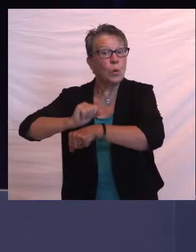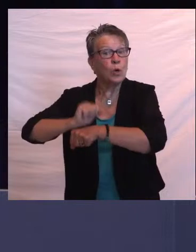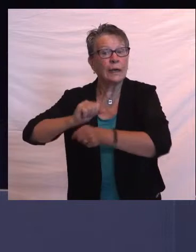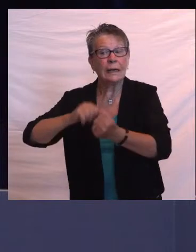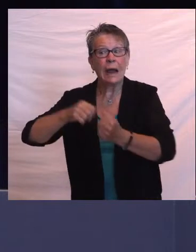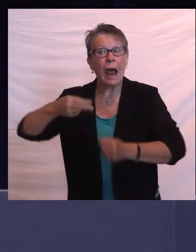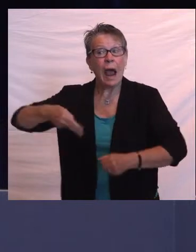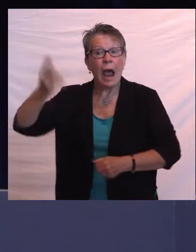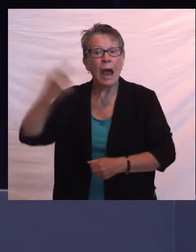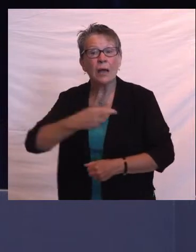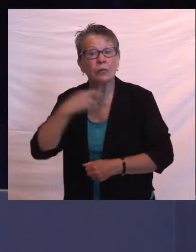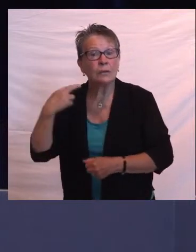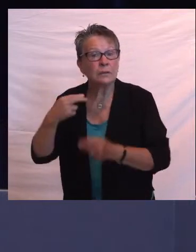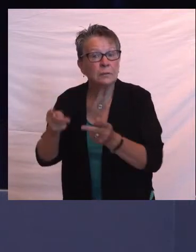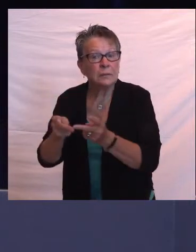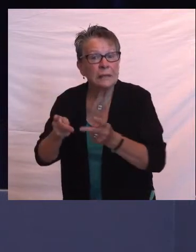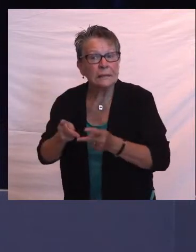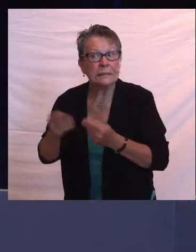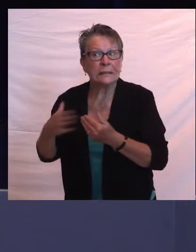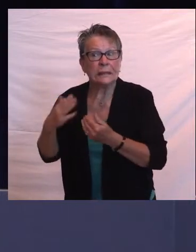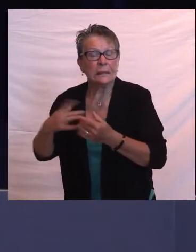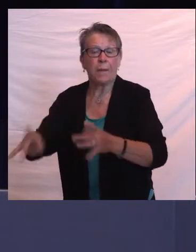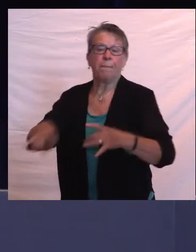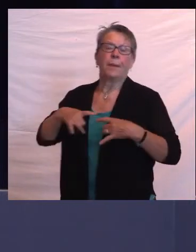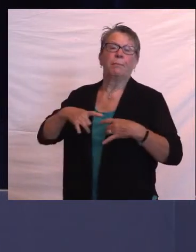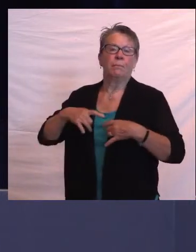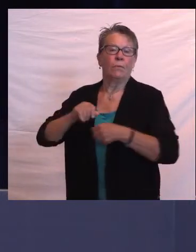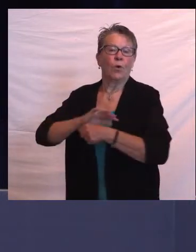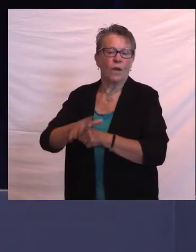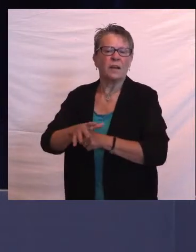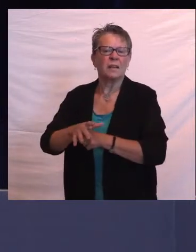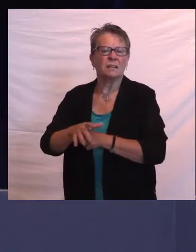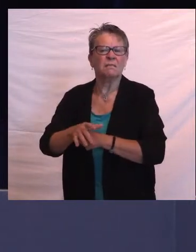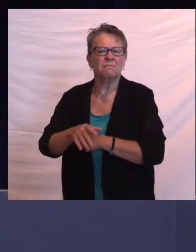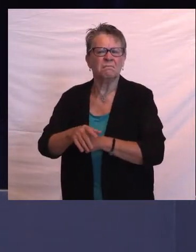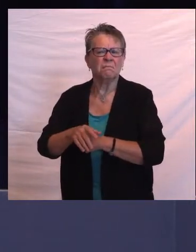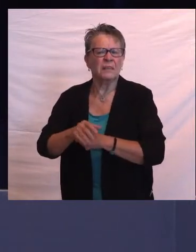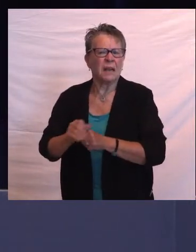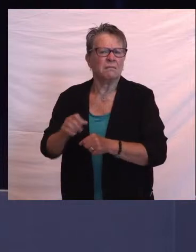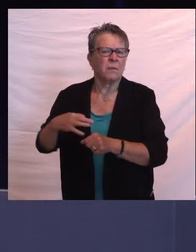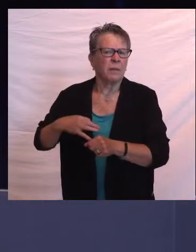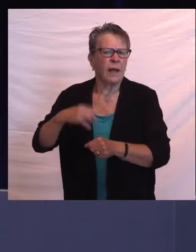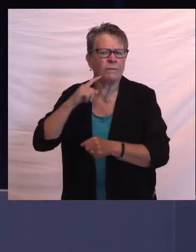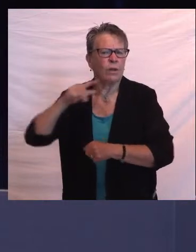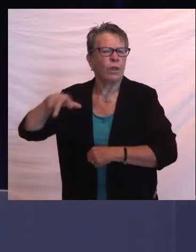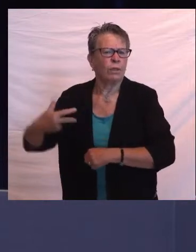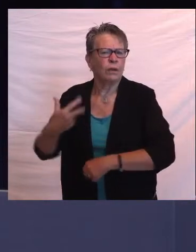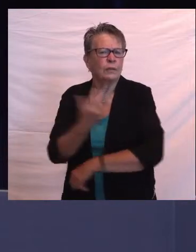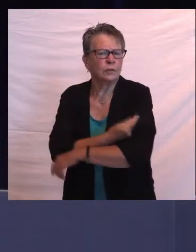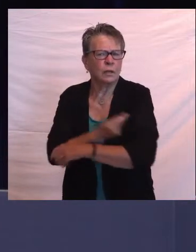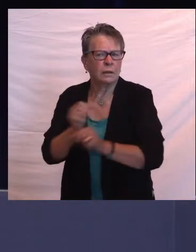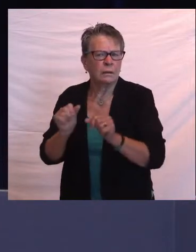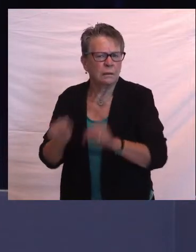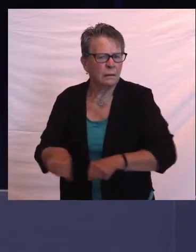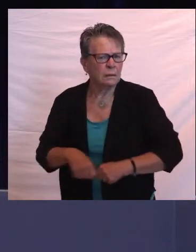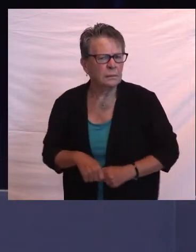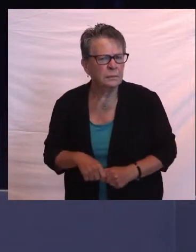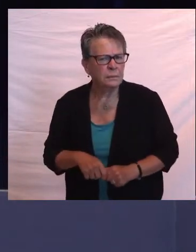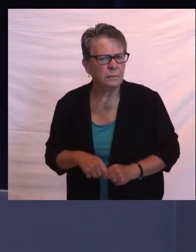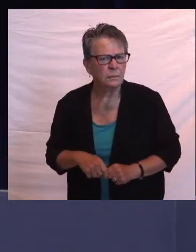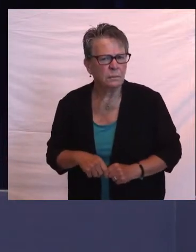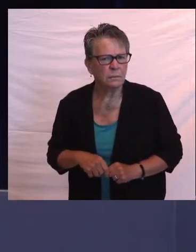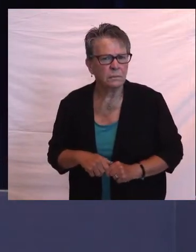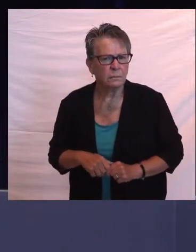receive a booster shot at least 6 months after their Pfizer series based on their individual benefits and risks. As